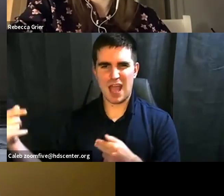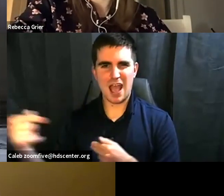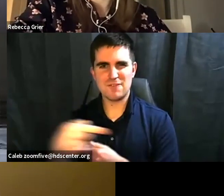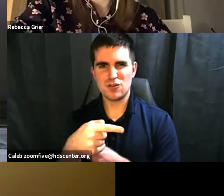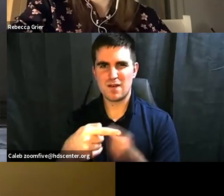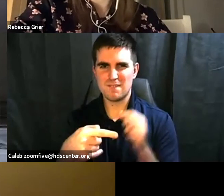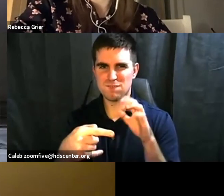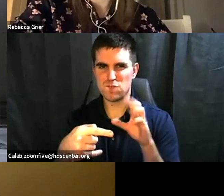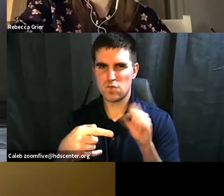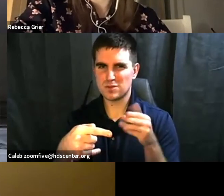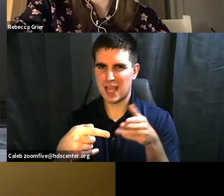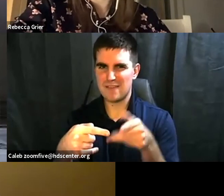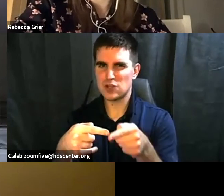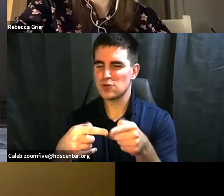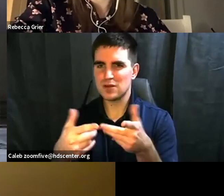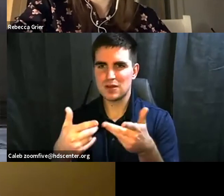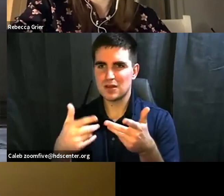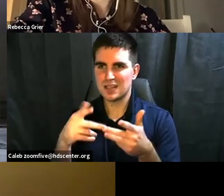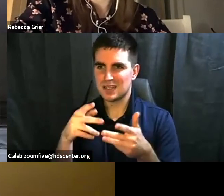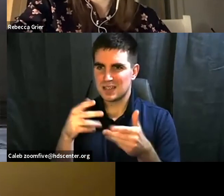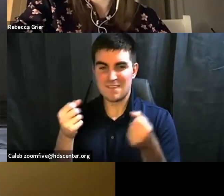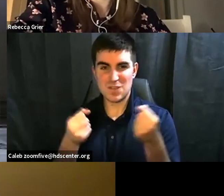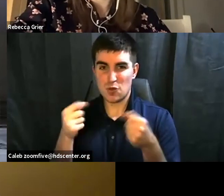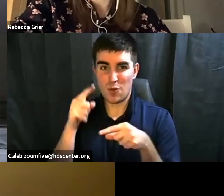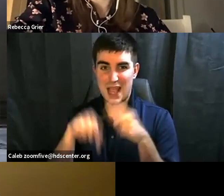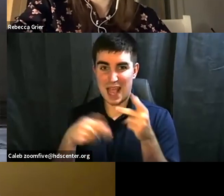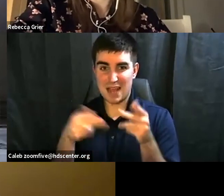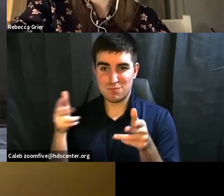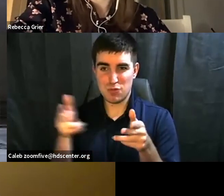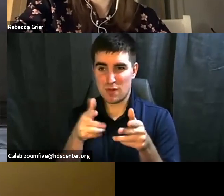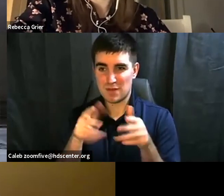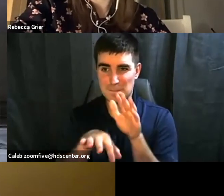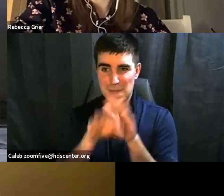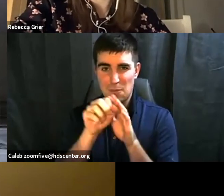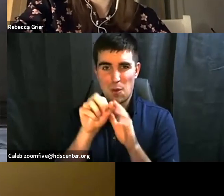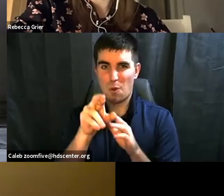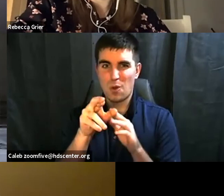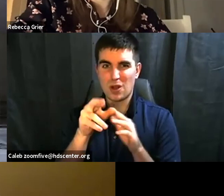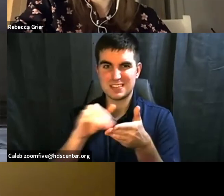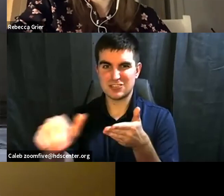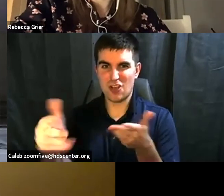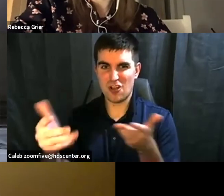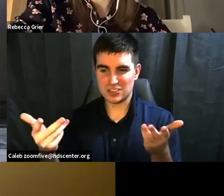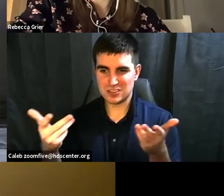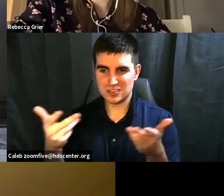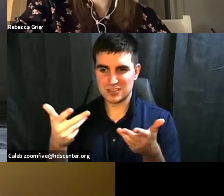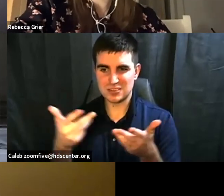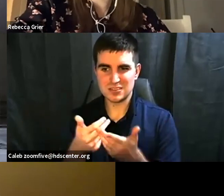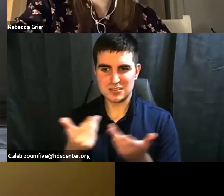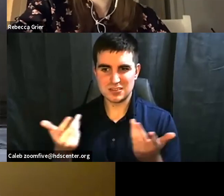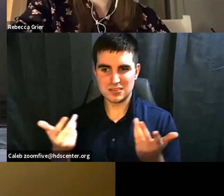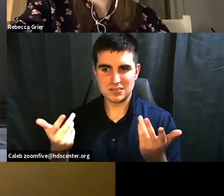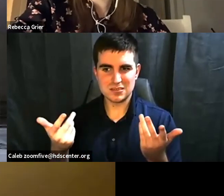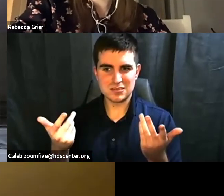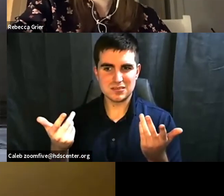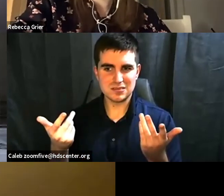that that vehicle can't pull over and pick him up or discharge, then that makes that, you know,